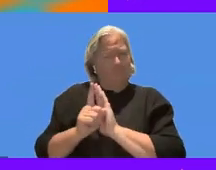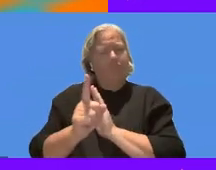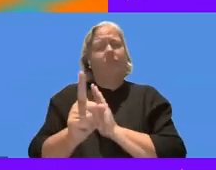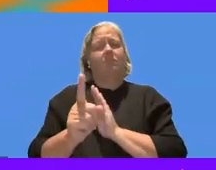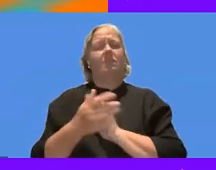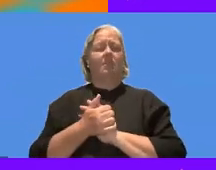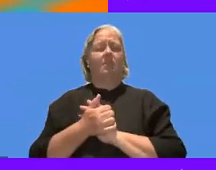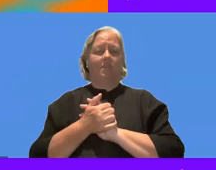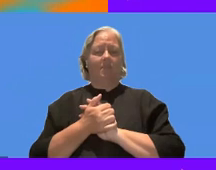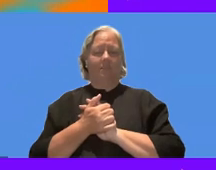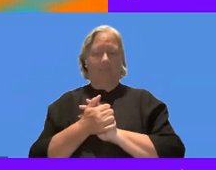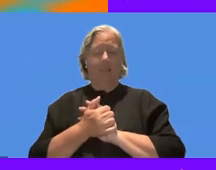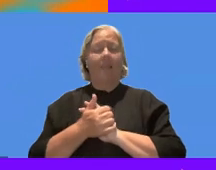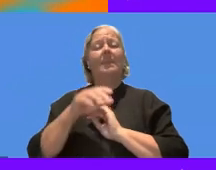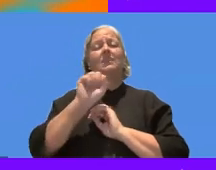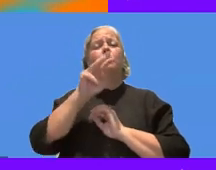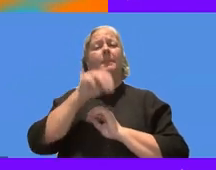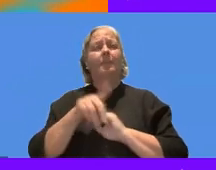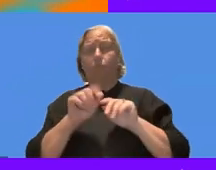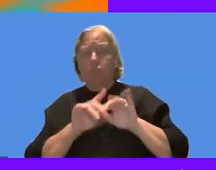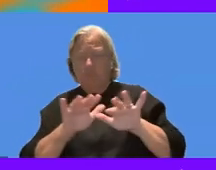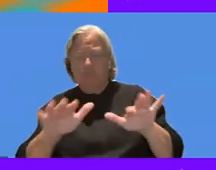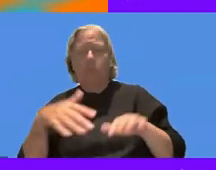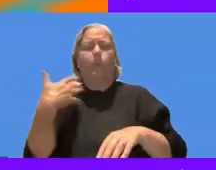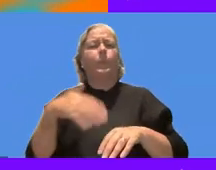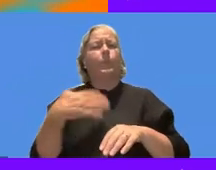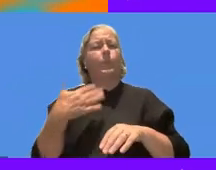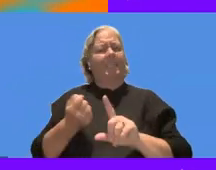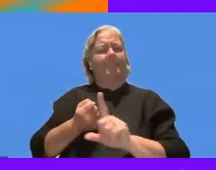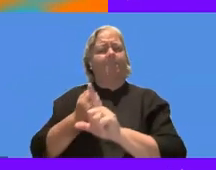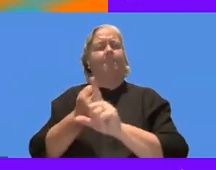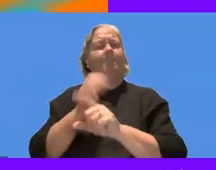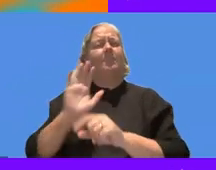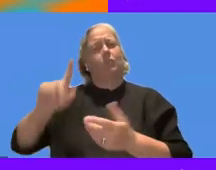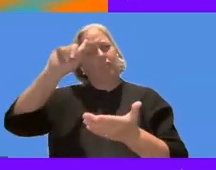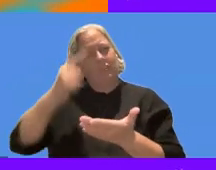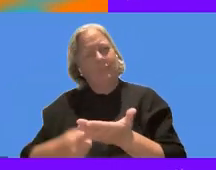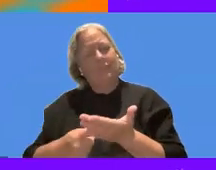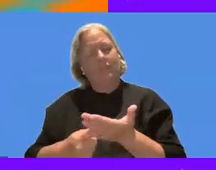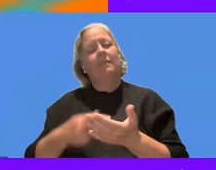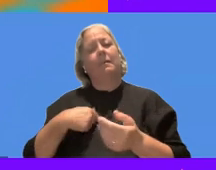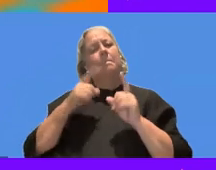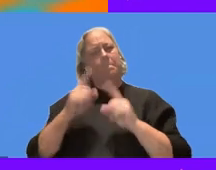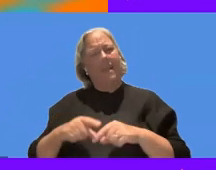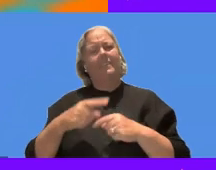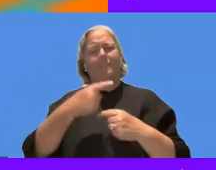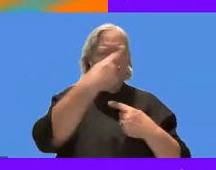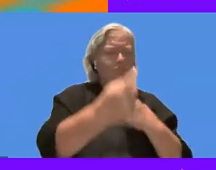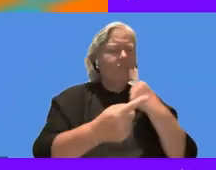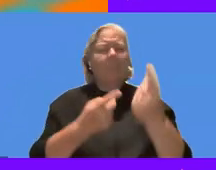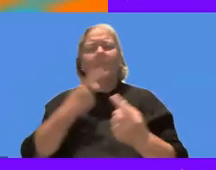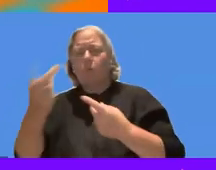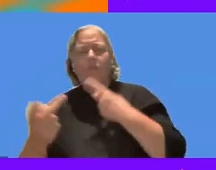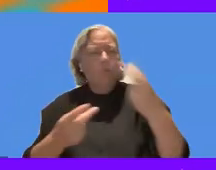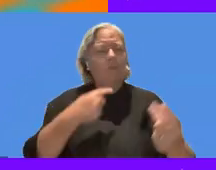on social media, it really has an impact on decision-making mechanisms. That's why we make our voices heard on social media to get political and financial